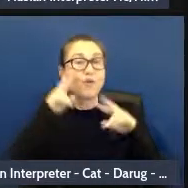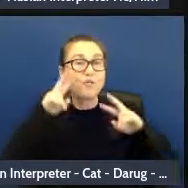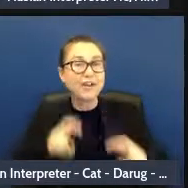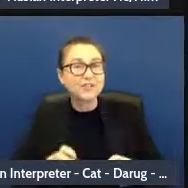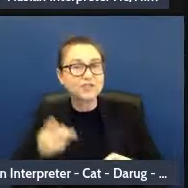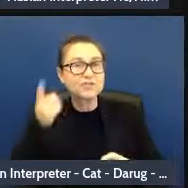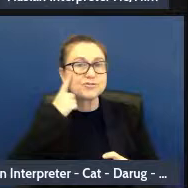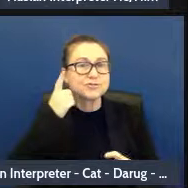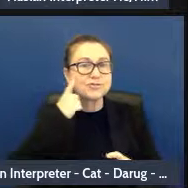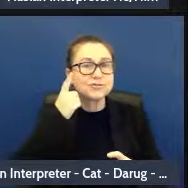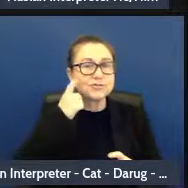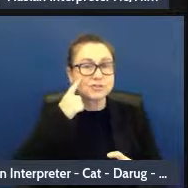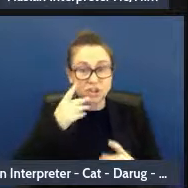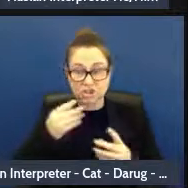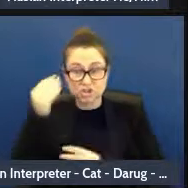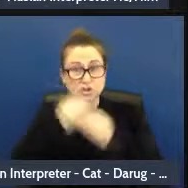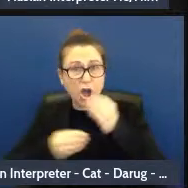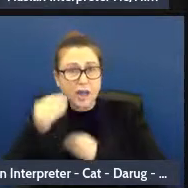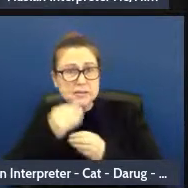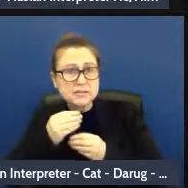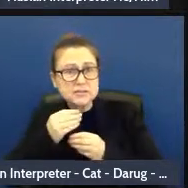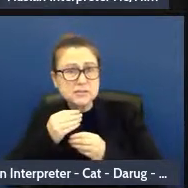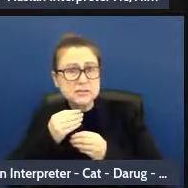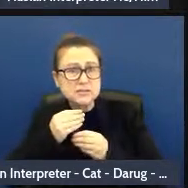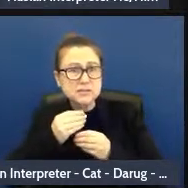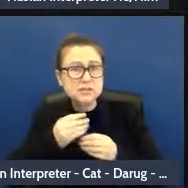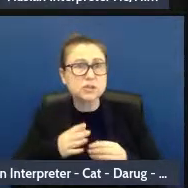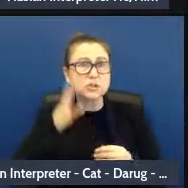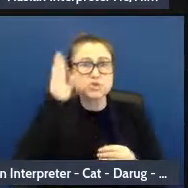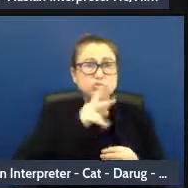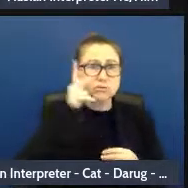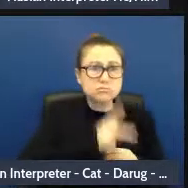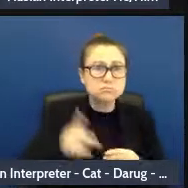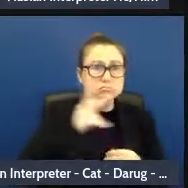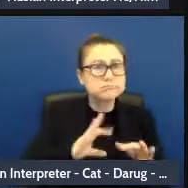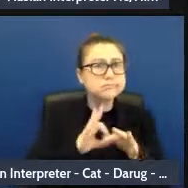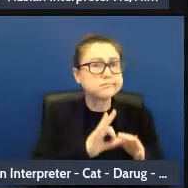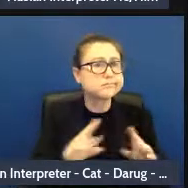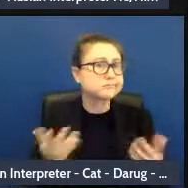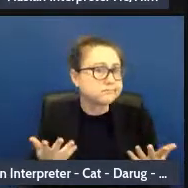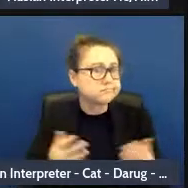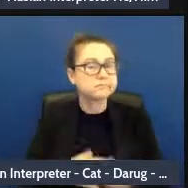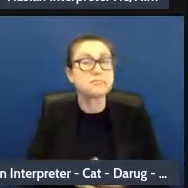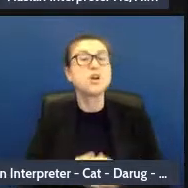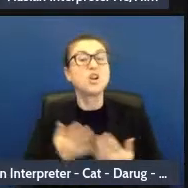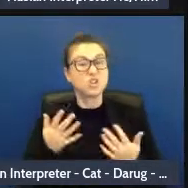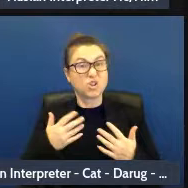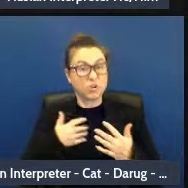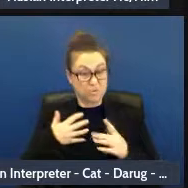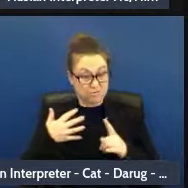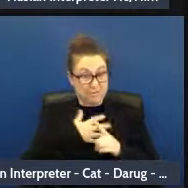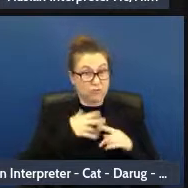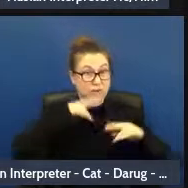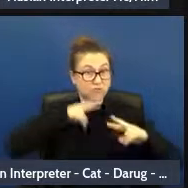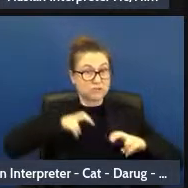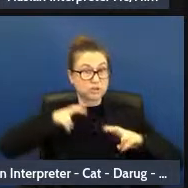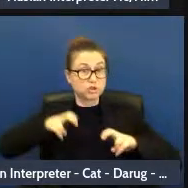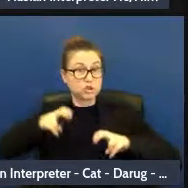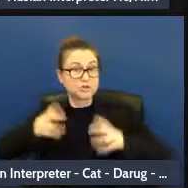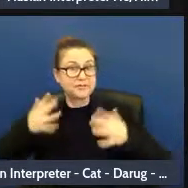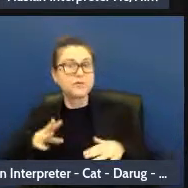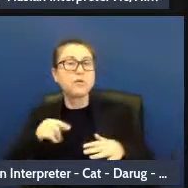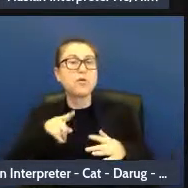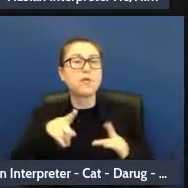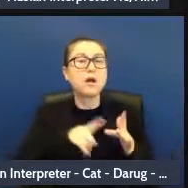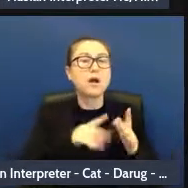at the role of diet and recurrent stroke. And so while we were doing all the background research for that iRebound